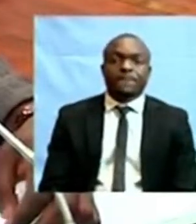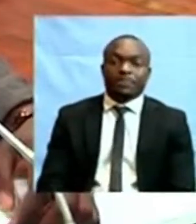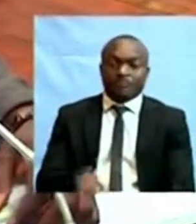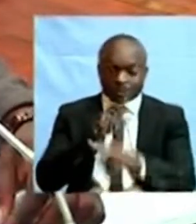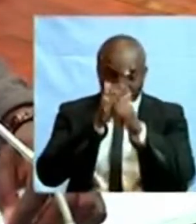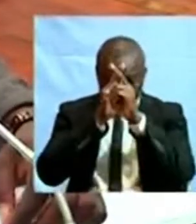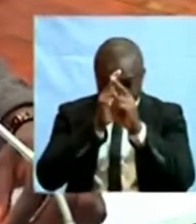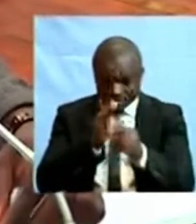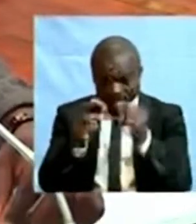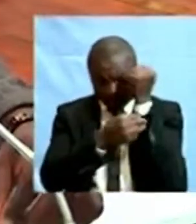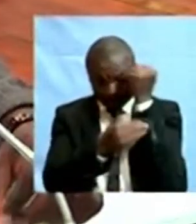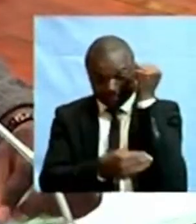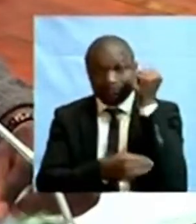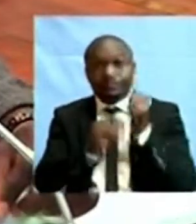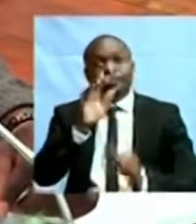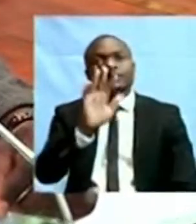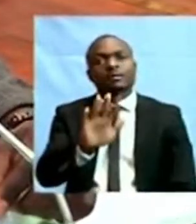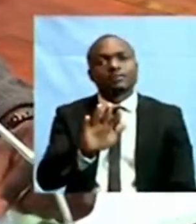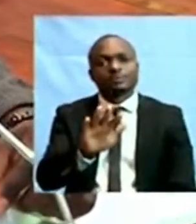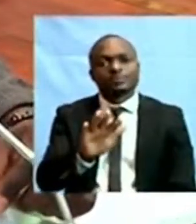Honorable Musonda, are you there?